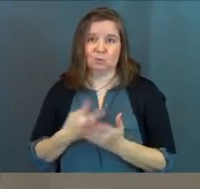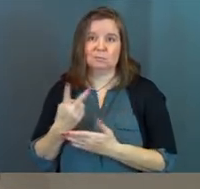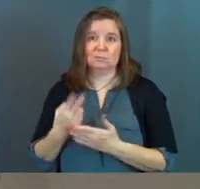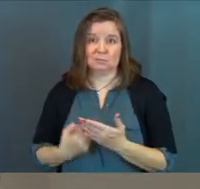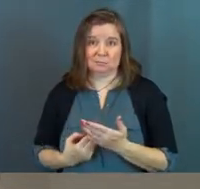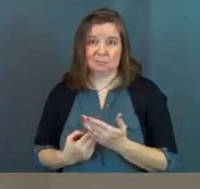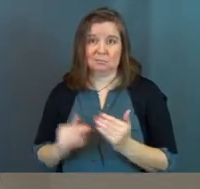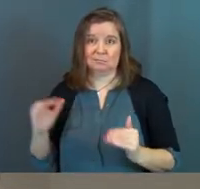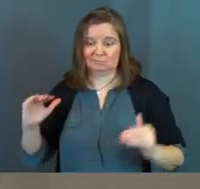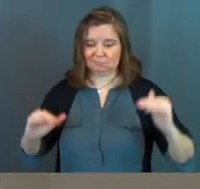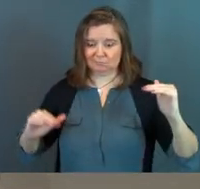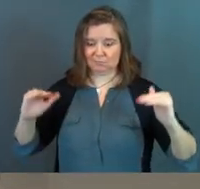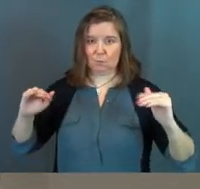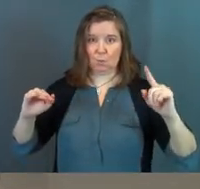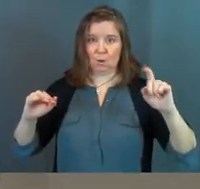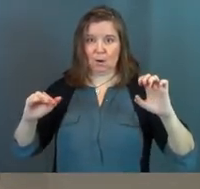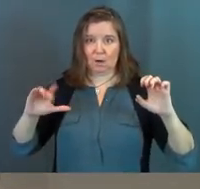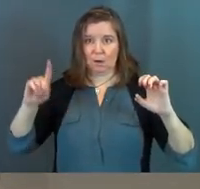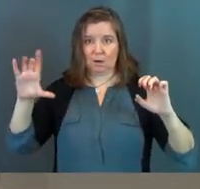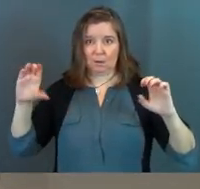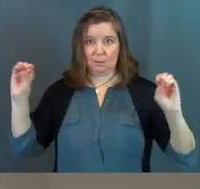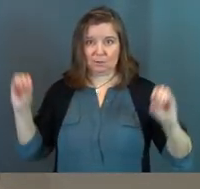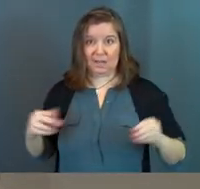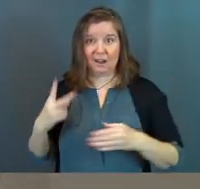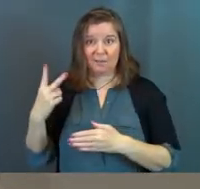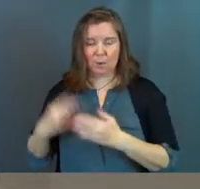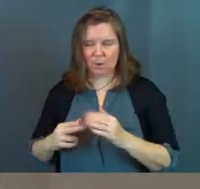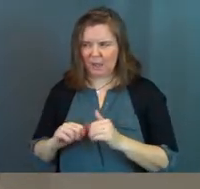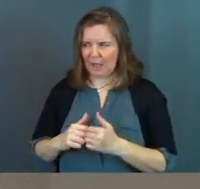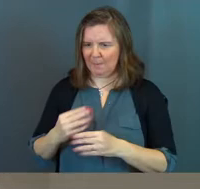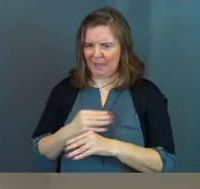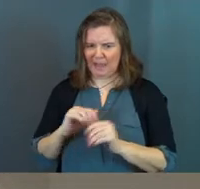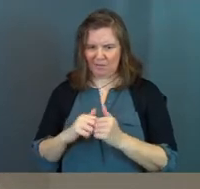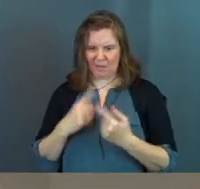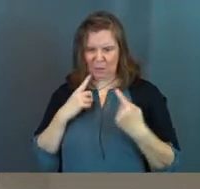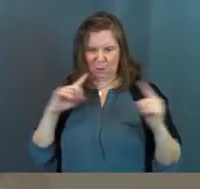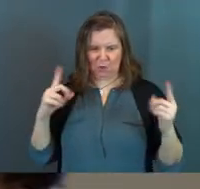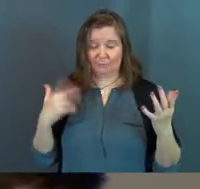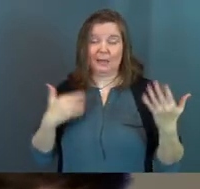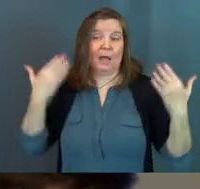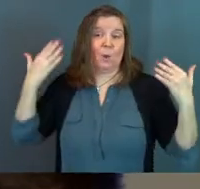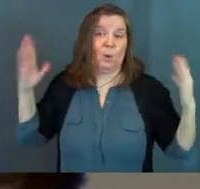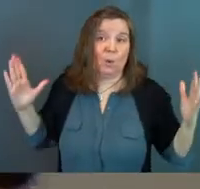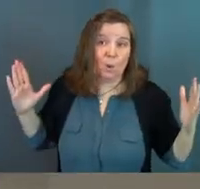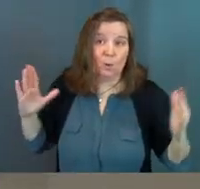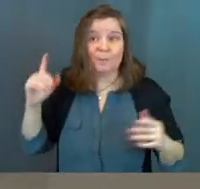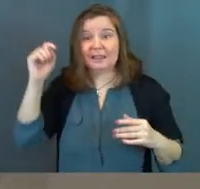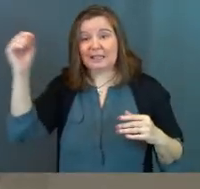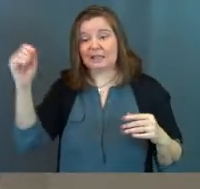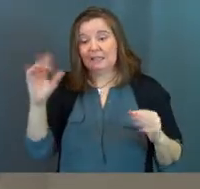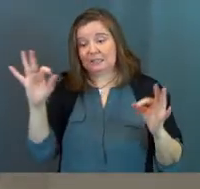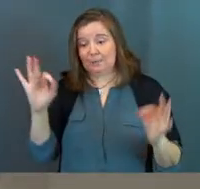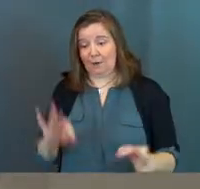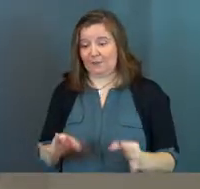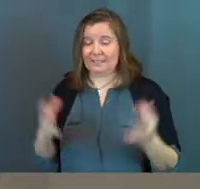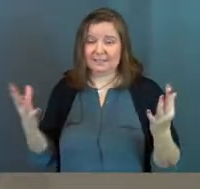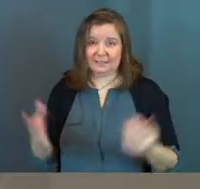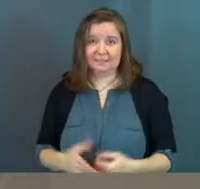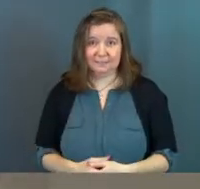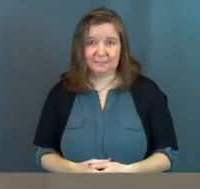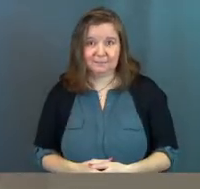was full of both, 100% both. You're like, how does that work? I don't know. Theologically, it's perfect,